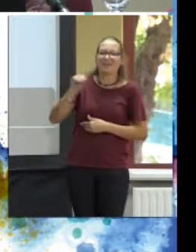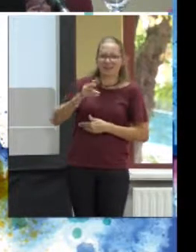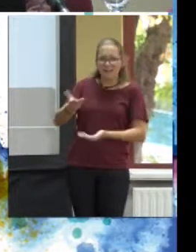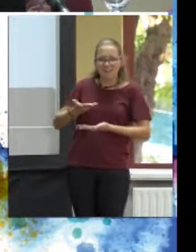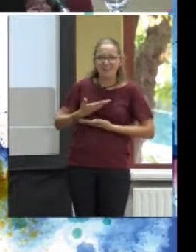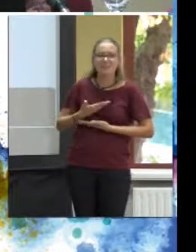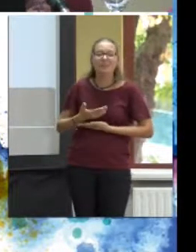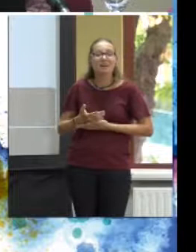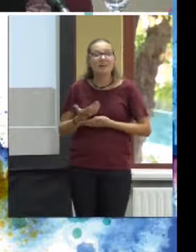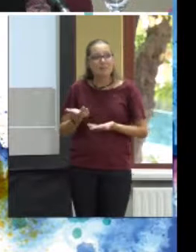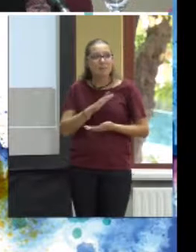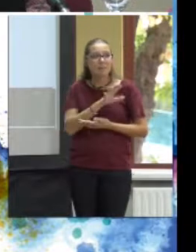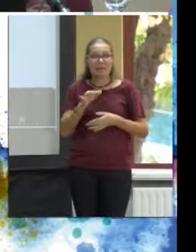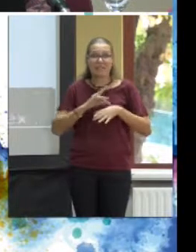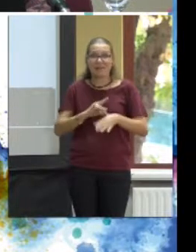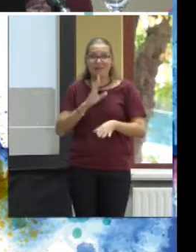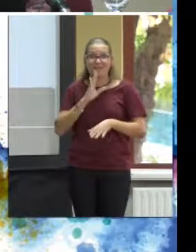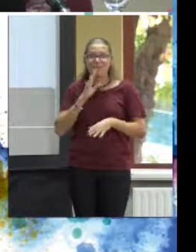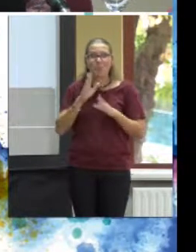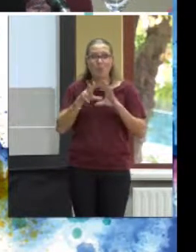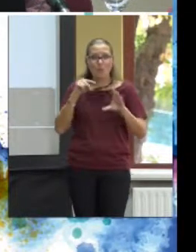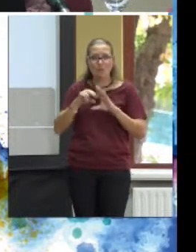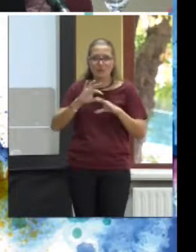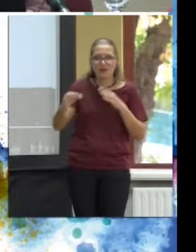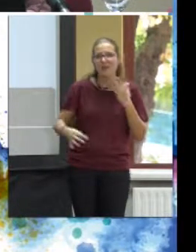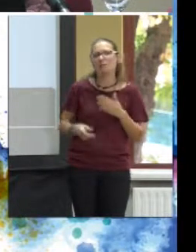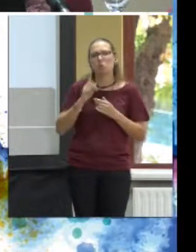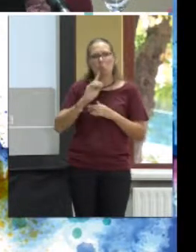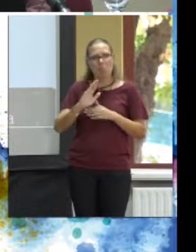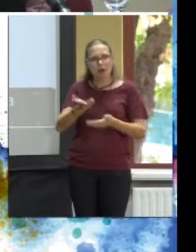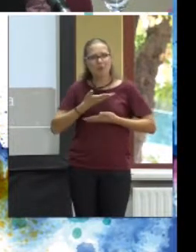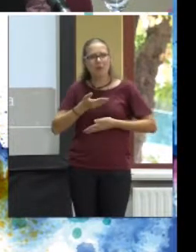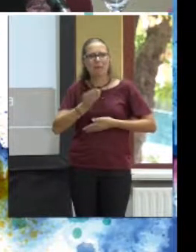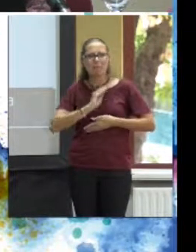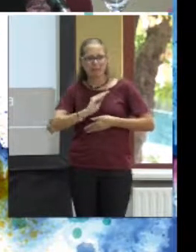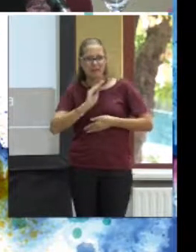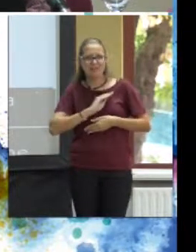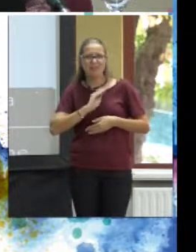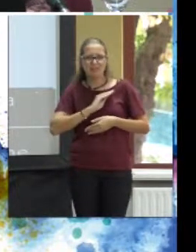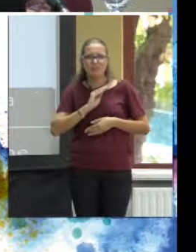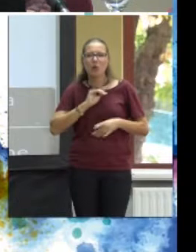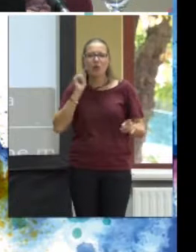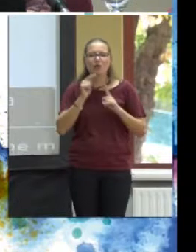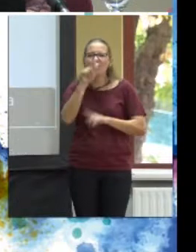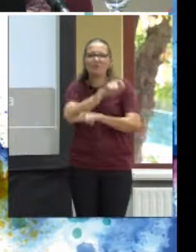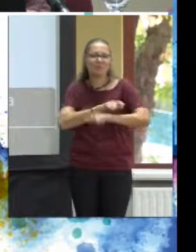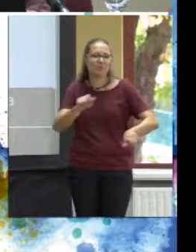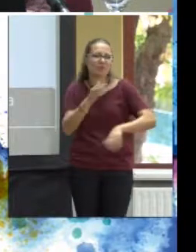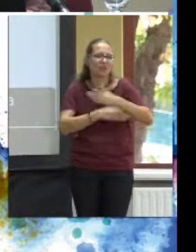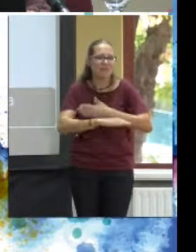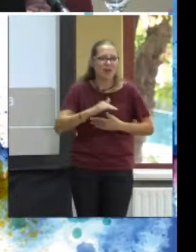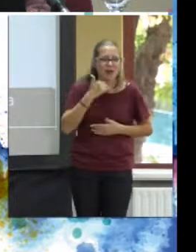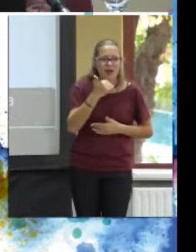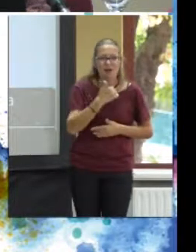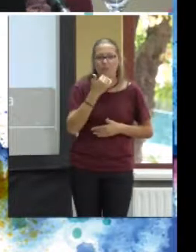the exhibition. And the multimedia guide is being a major help for people with